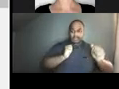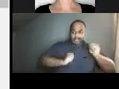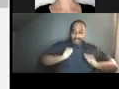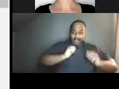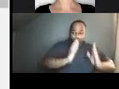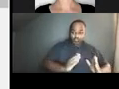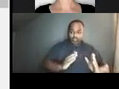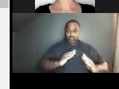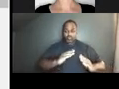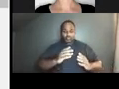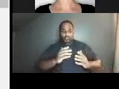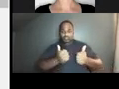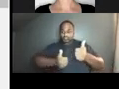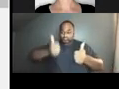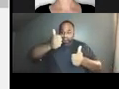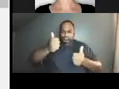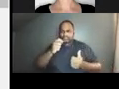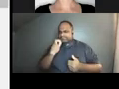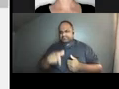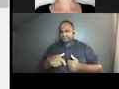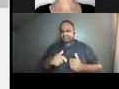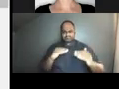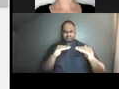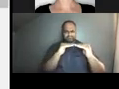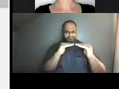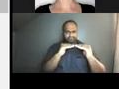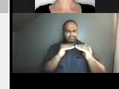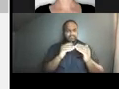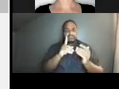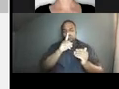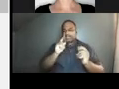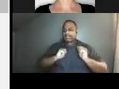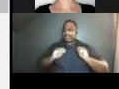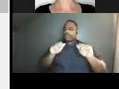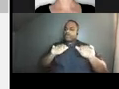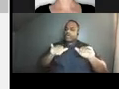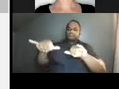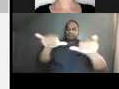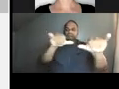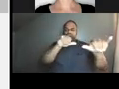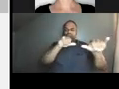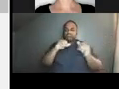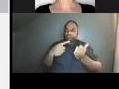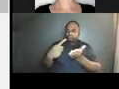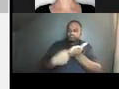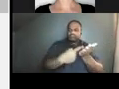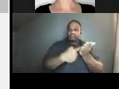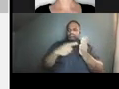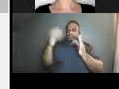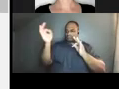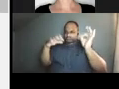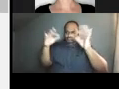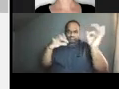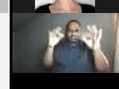roles and how to place them. In theater, everyone is equal. Everyone takes part in discussing and thinking through the theme and the